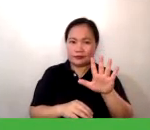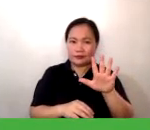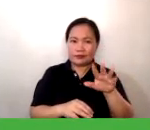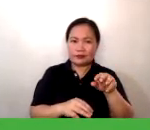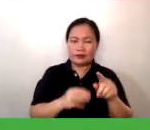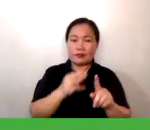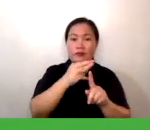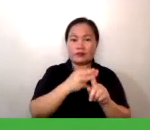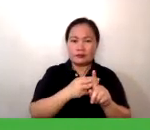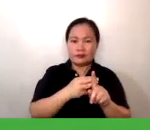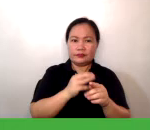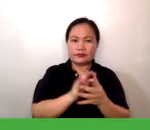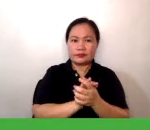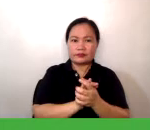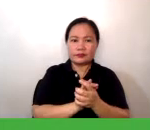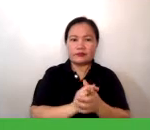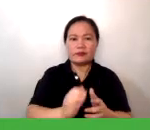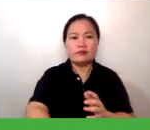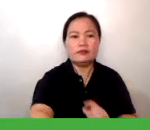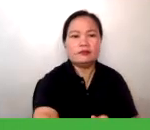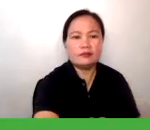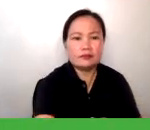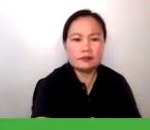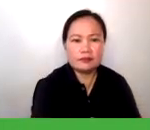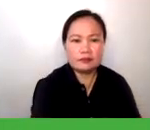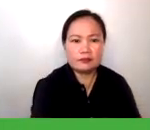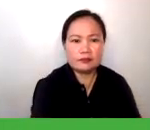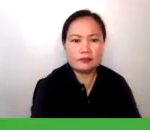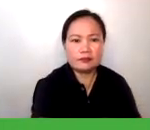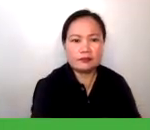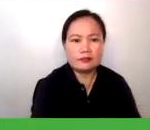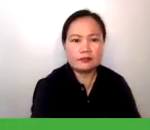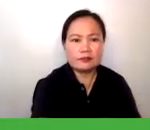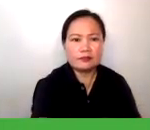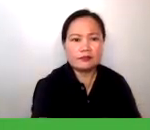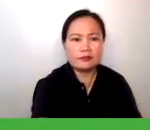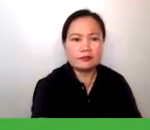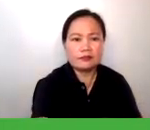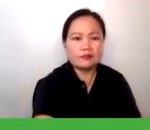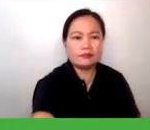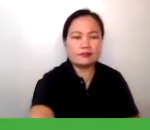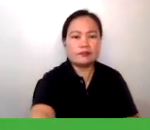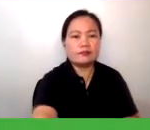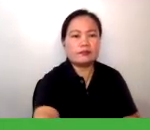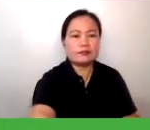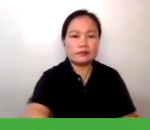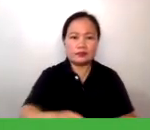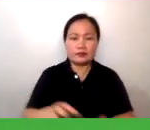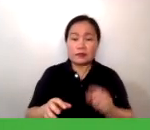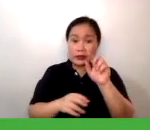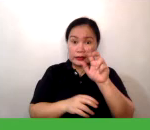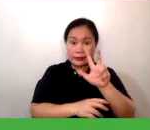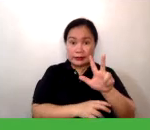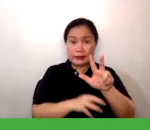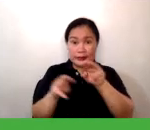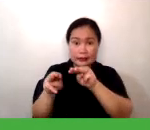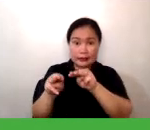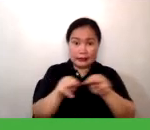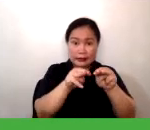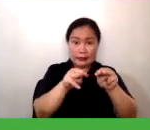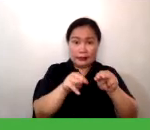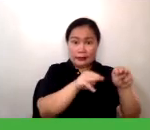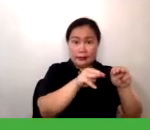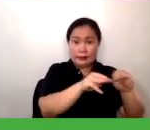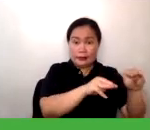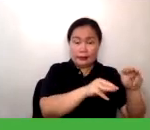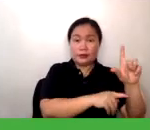is 0.0125 meters. So, ulitin ko ha, 12.5 dito siya. So, tatlong moves, di ba, papunta sa